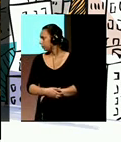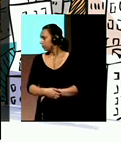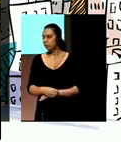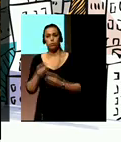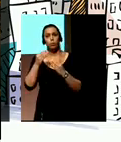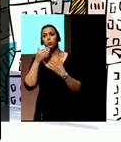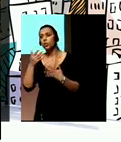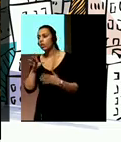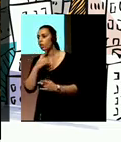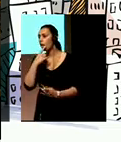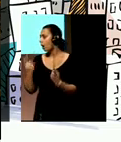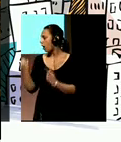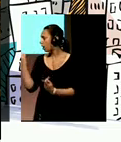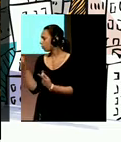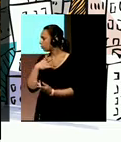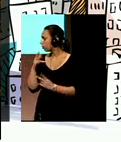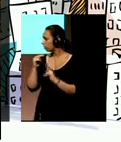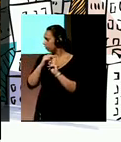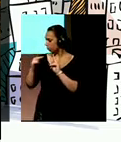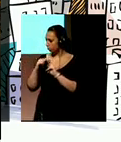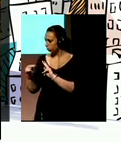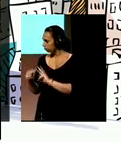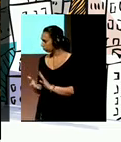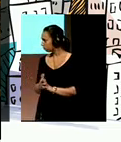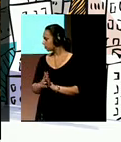doing. Thank you very much.